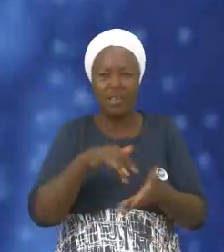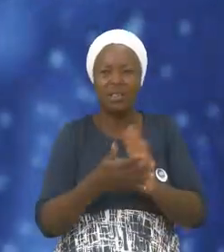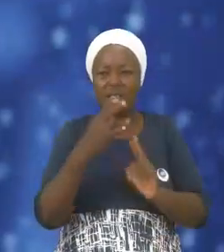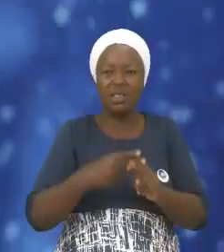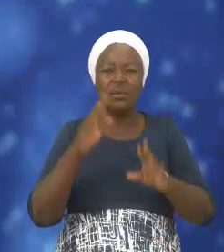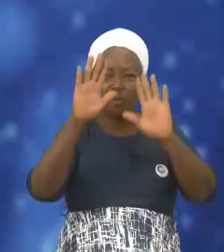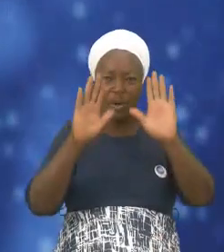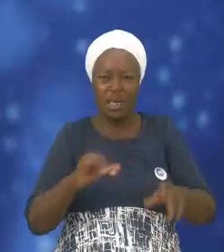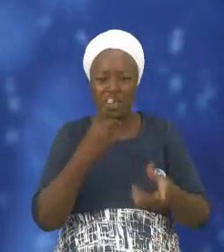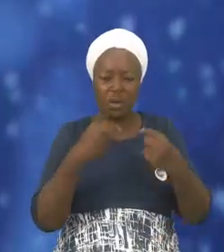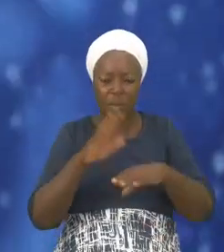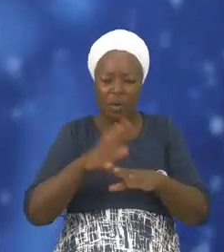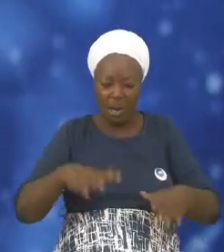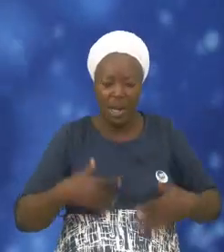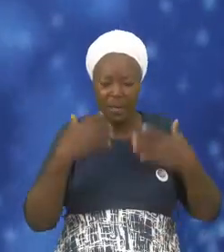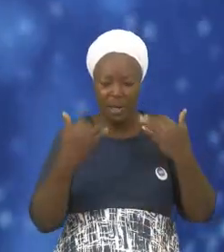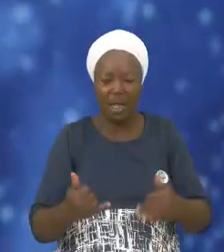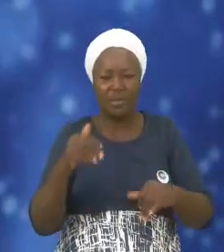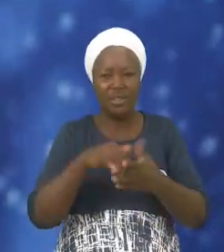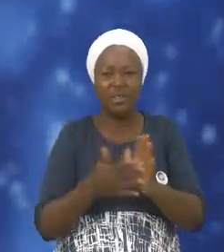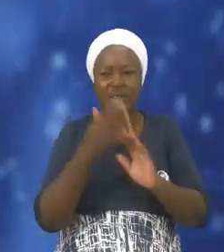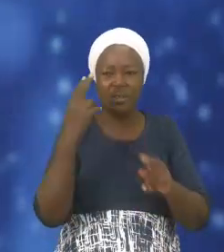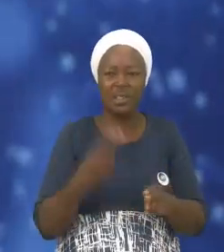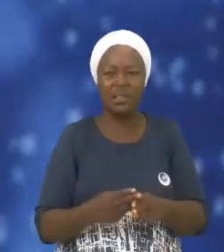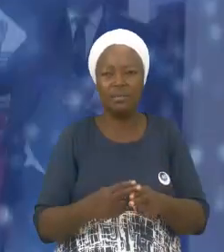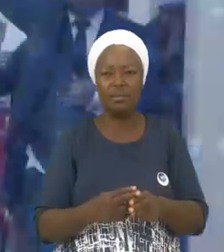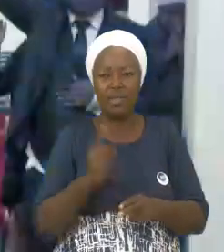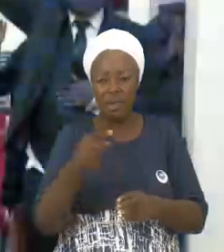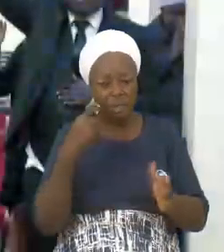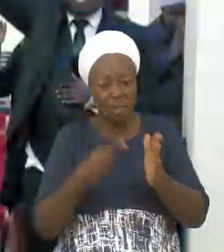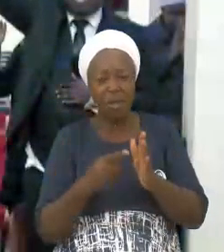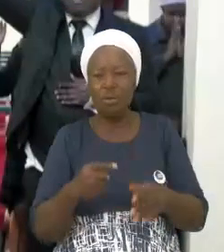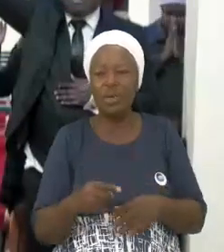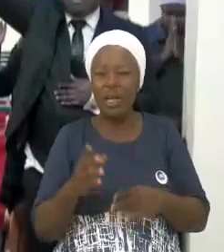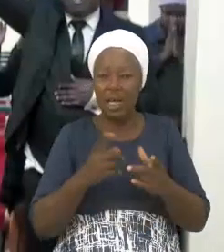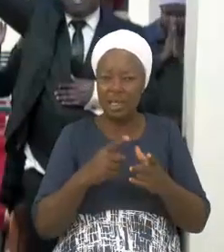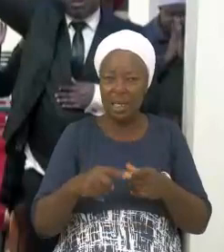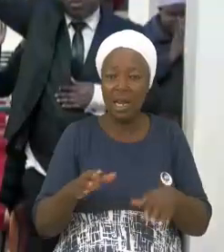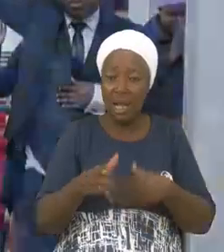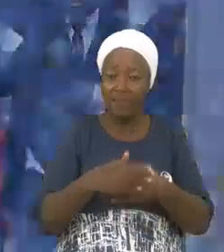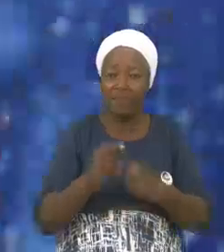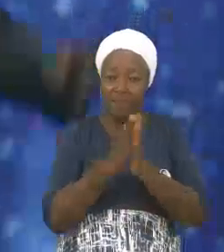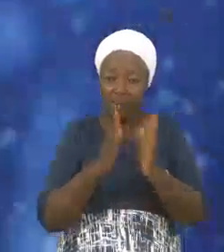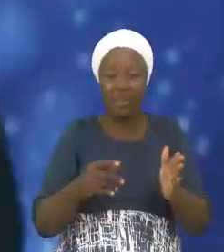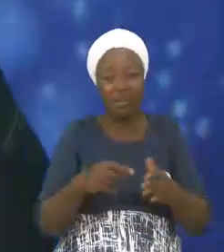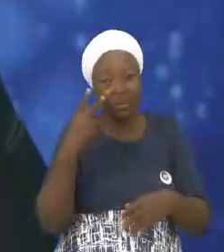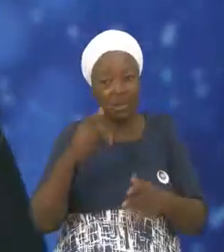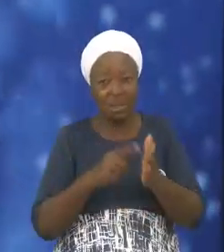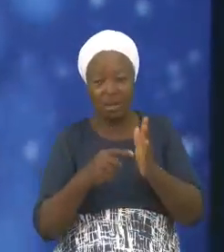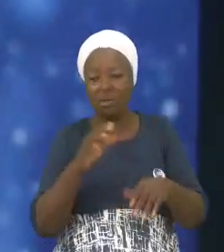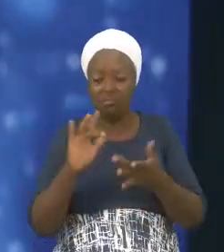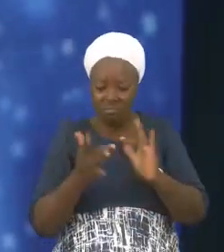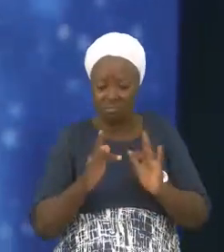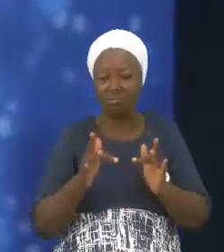wonders coming upon your life tonight. Your checkup after the prayer, online, over the